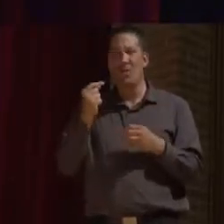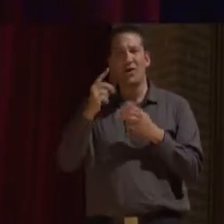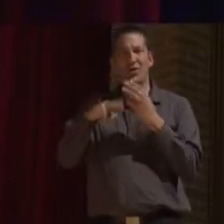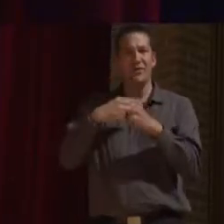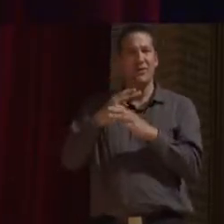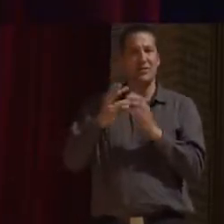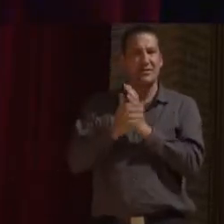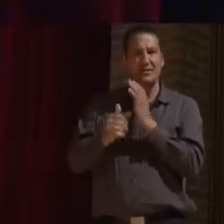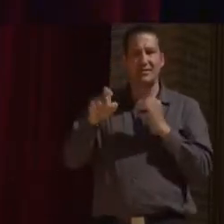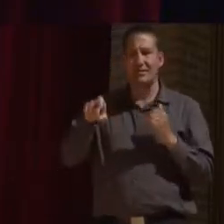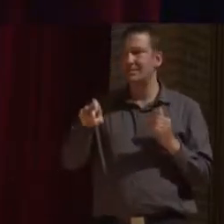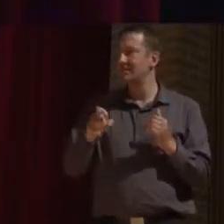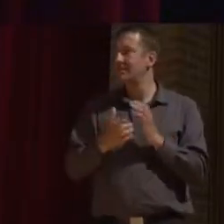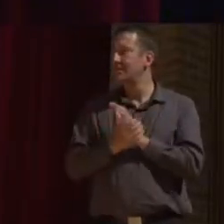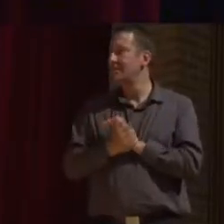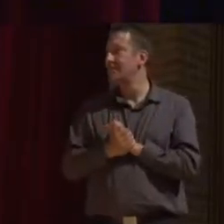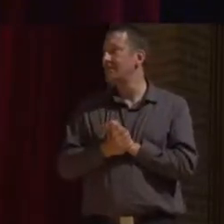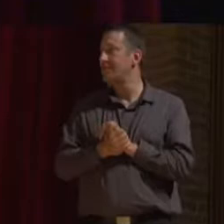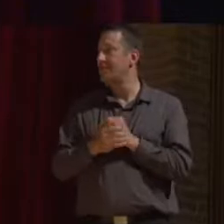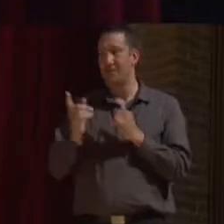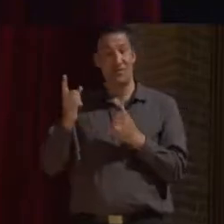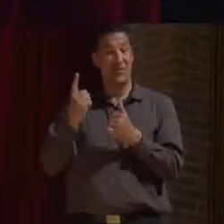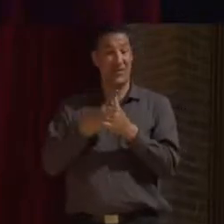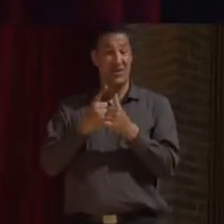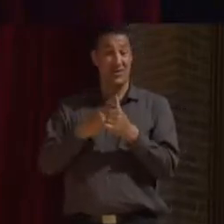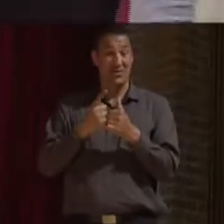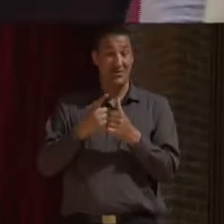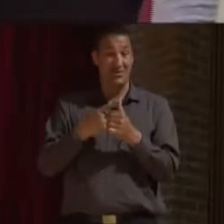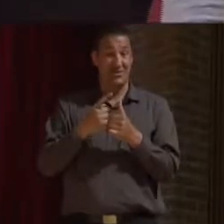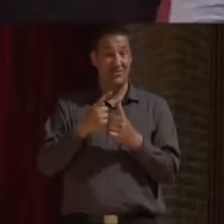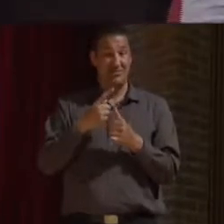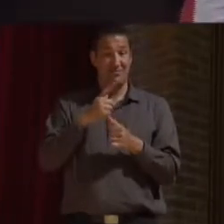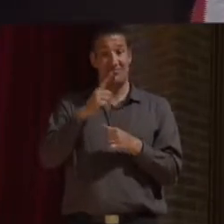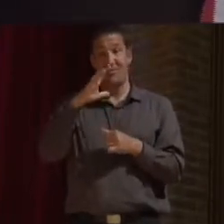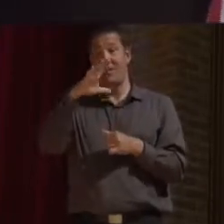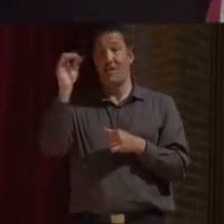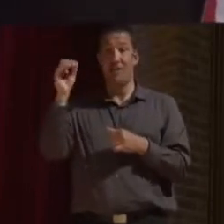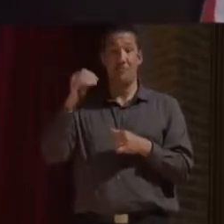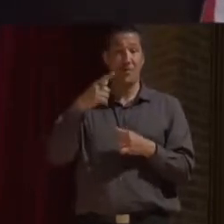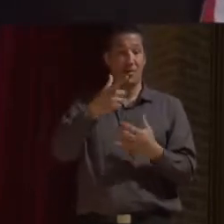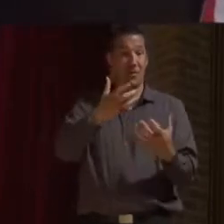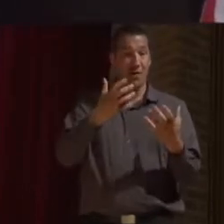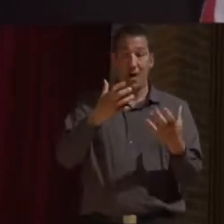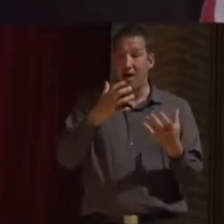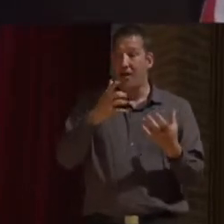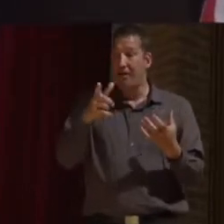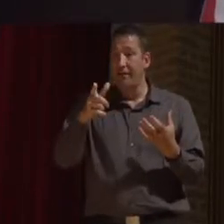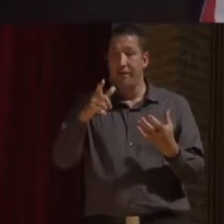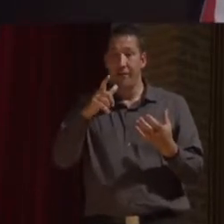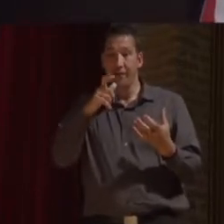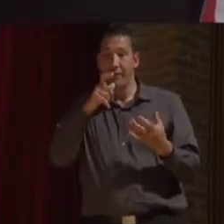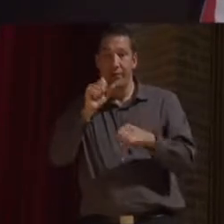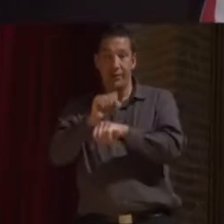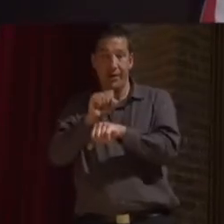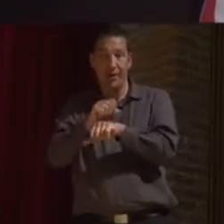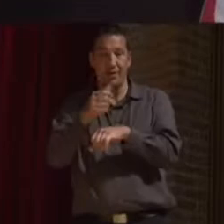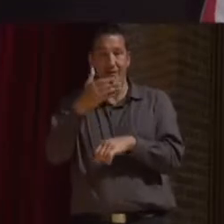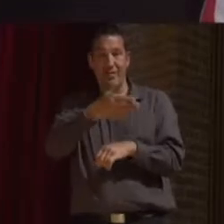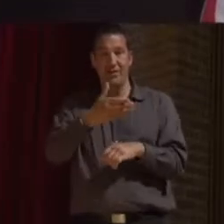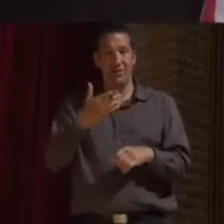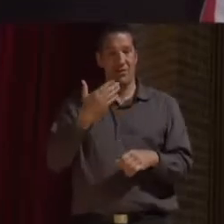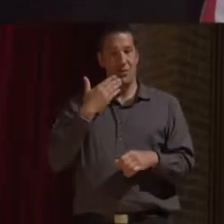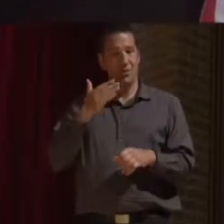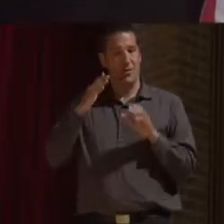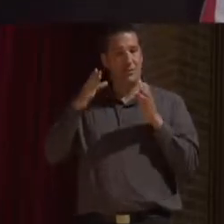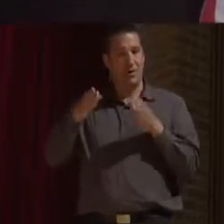So I think, first of all, there is no employer that would want any employee that isn't a good citizen, that can